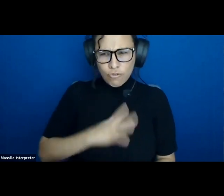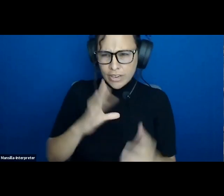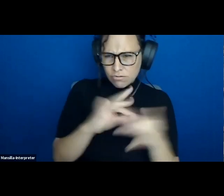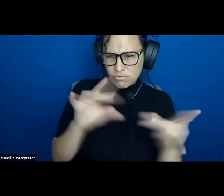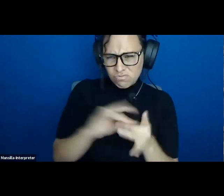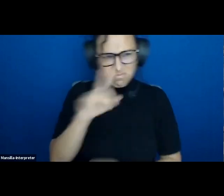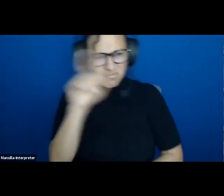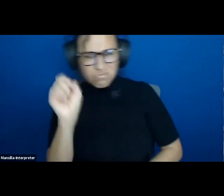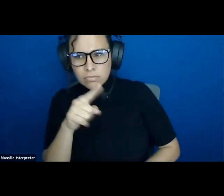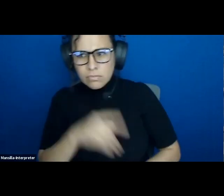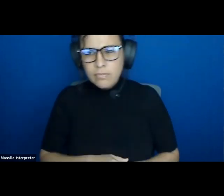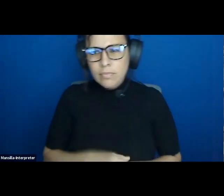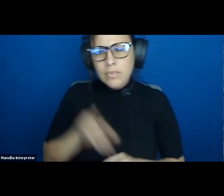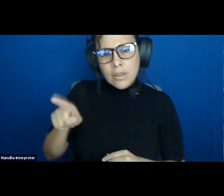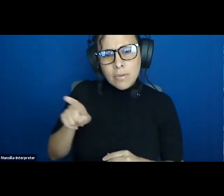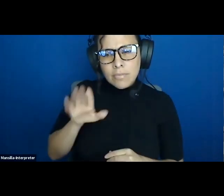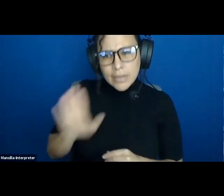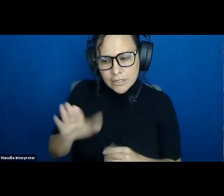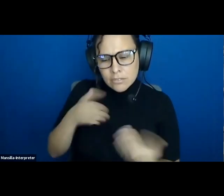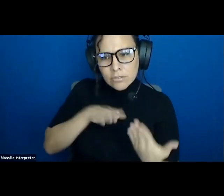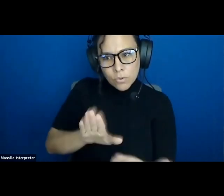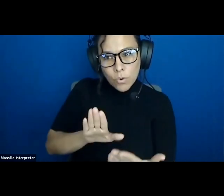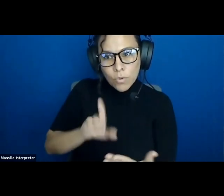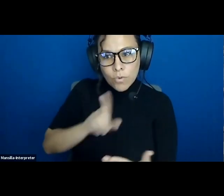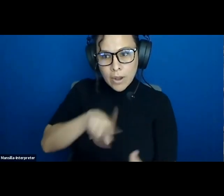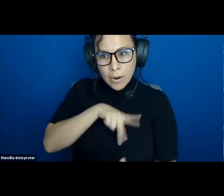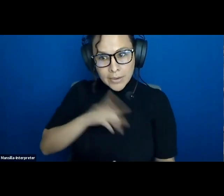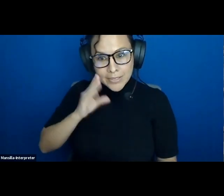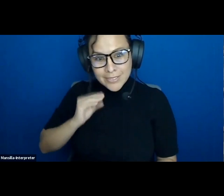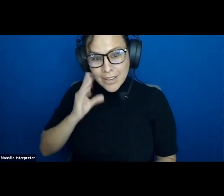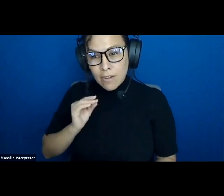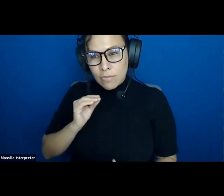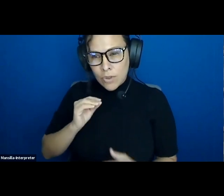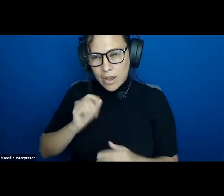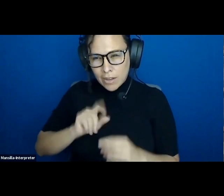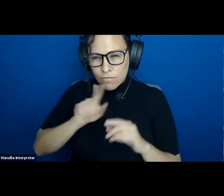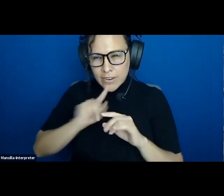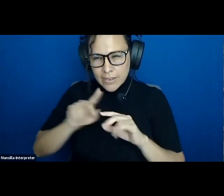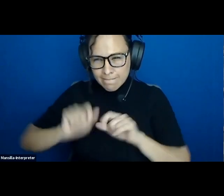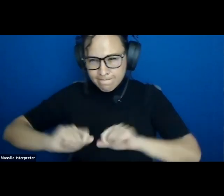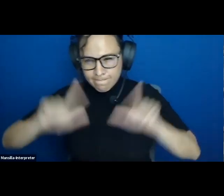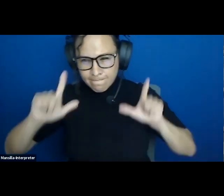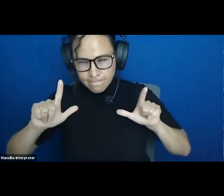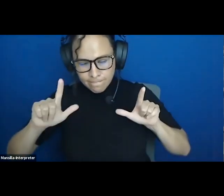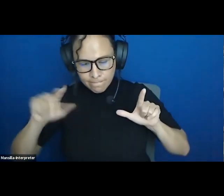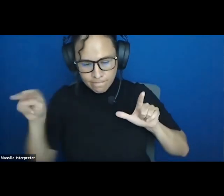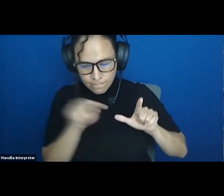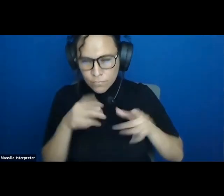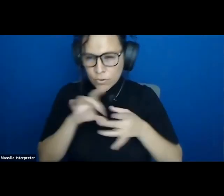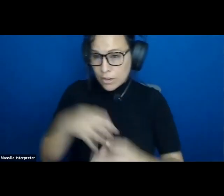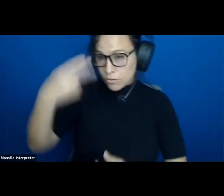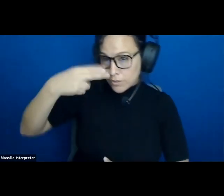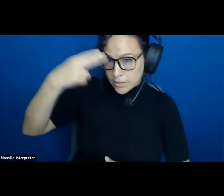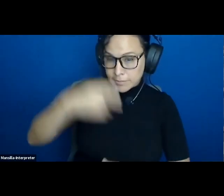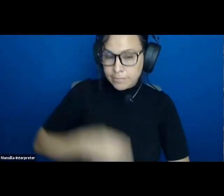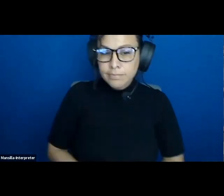offers an approach grounded in personal experience and a critical lens through which we can and should relate to history. I